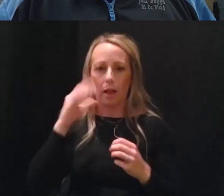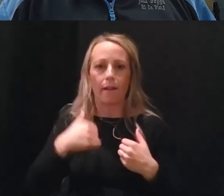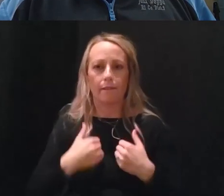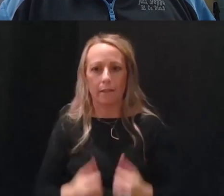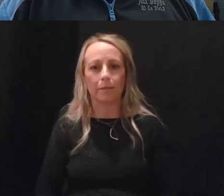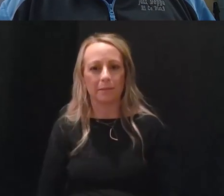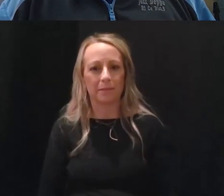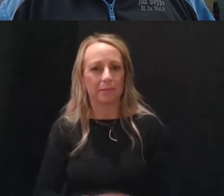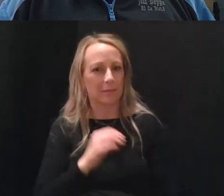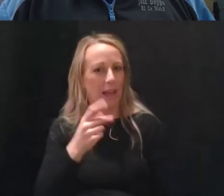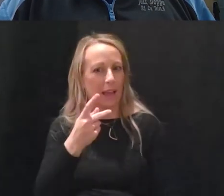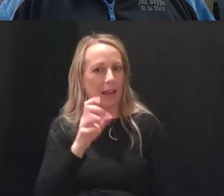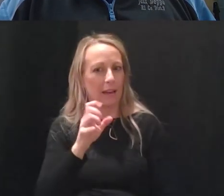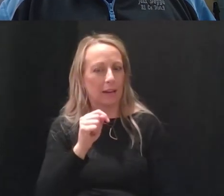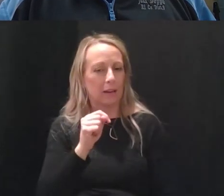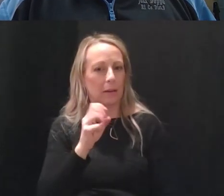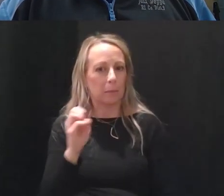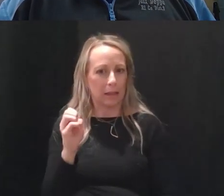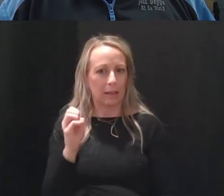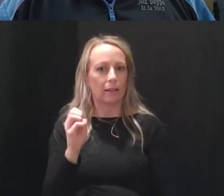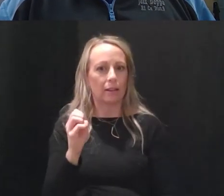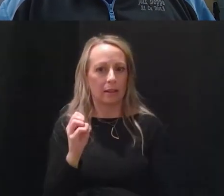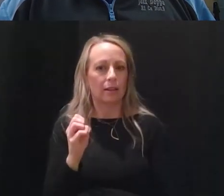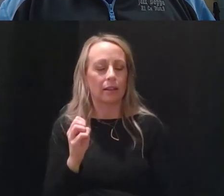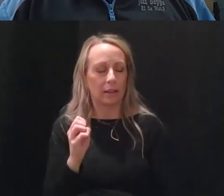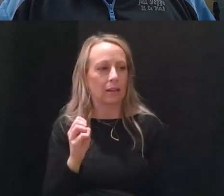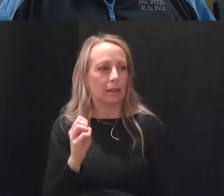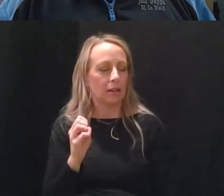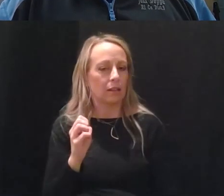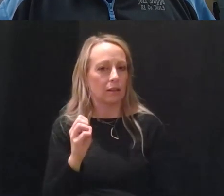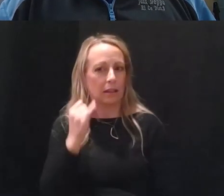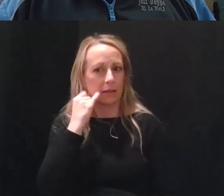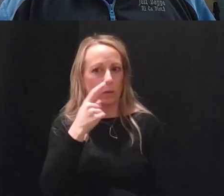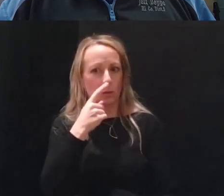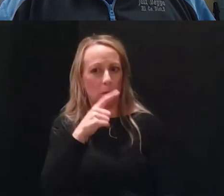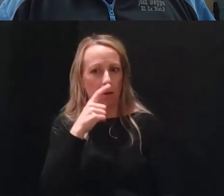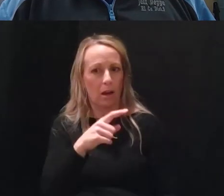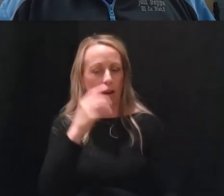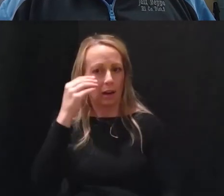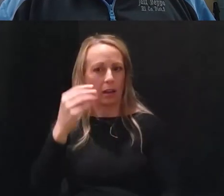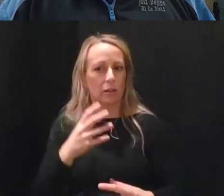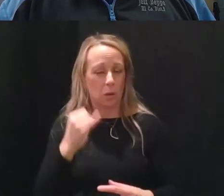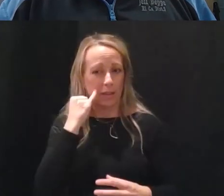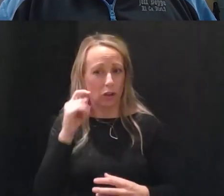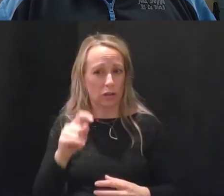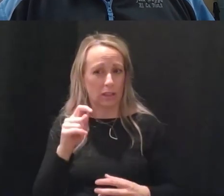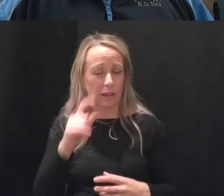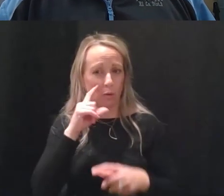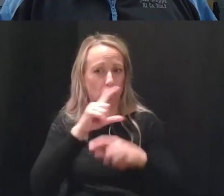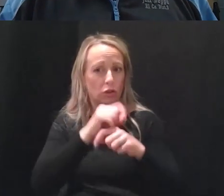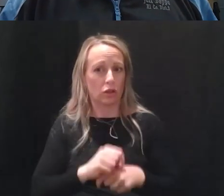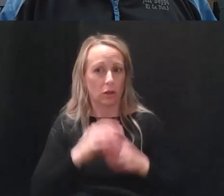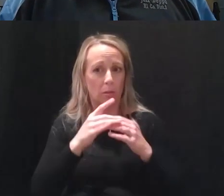And then Pete, I'll ask, since you're on here, if you can just give us general information on if there's a need right now just for traditional blood